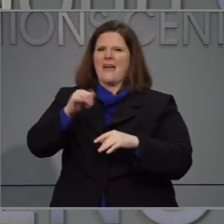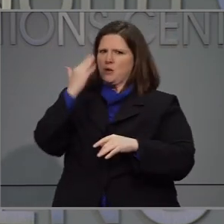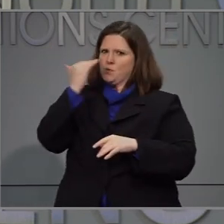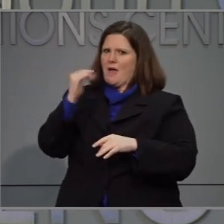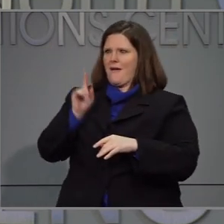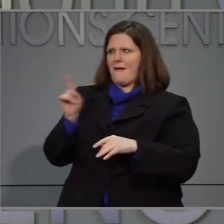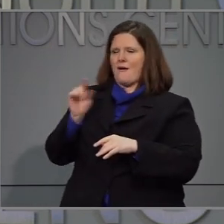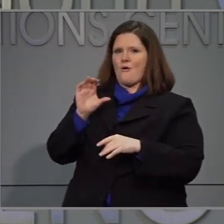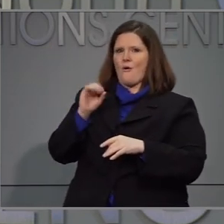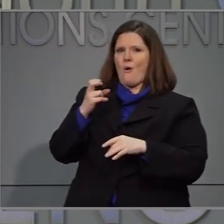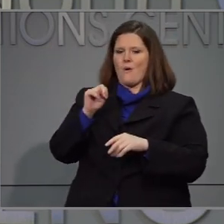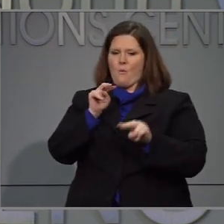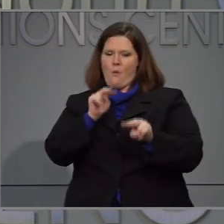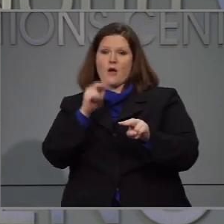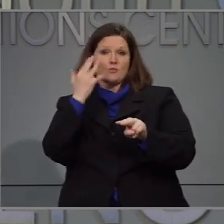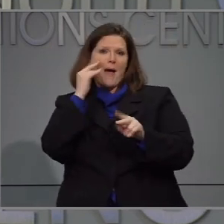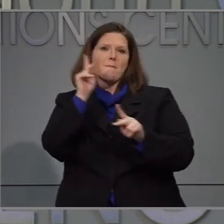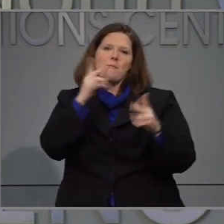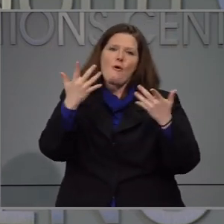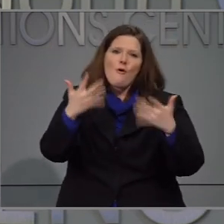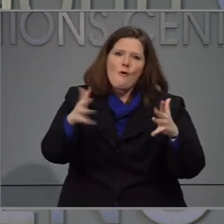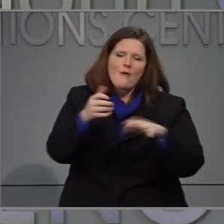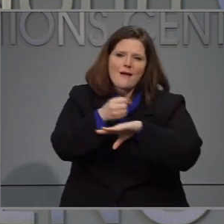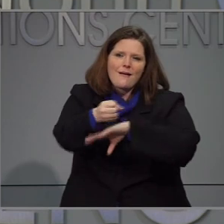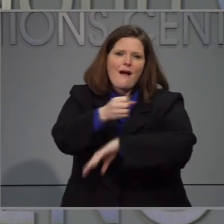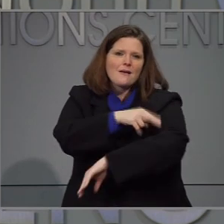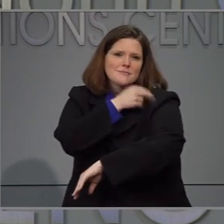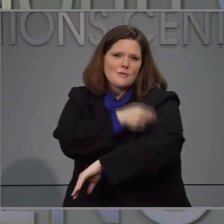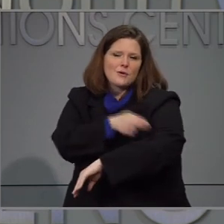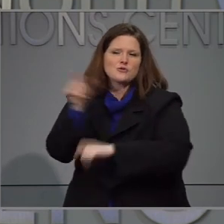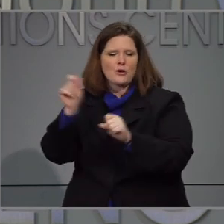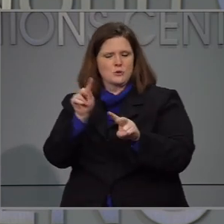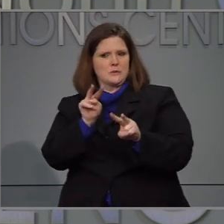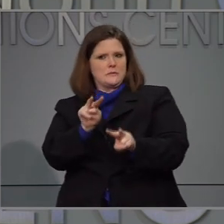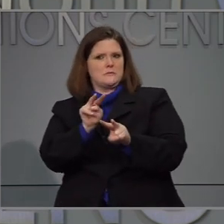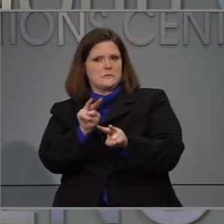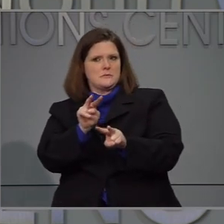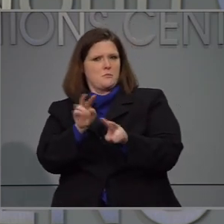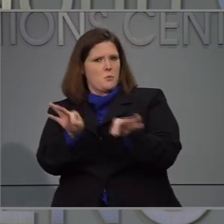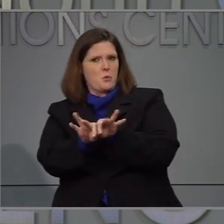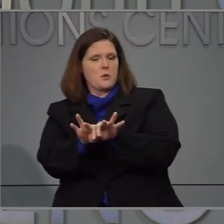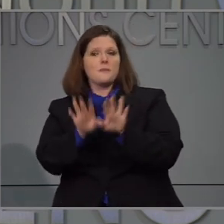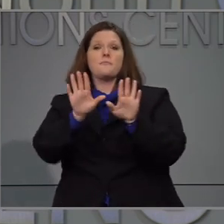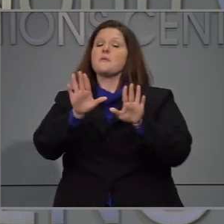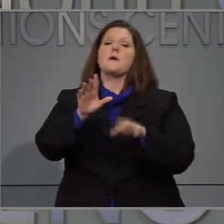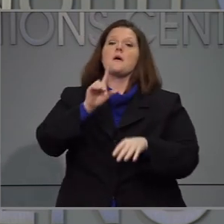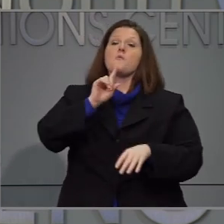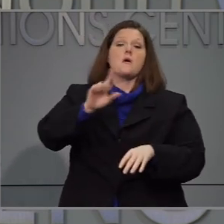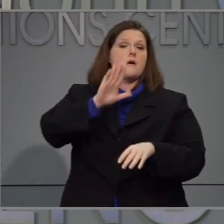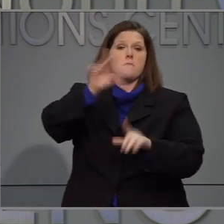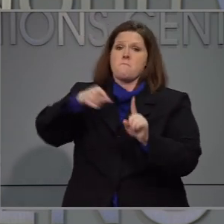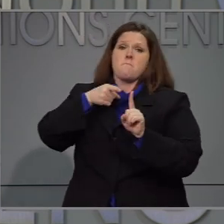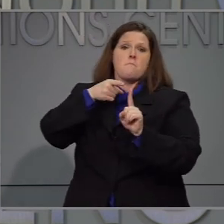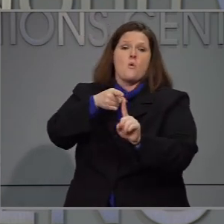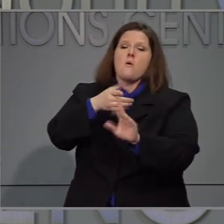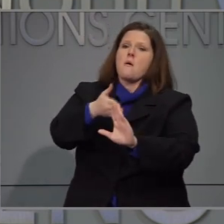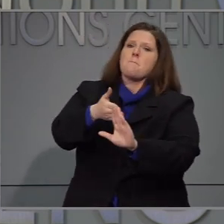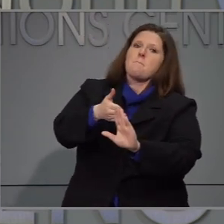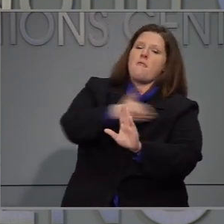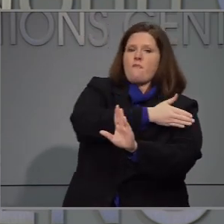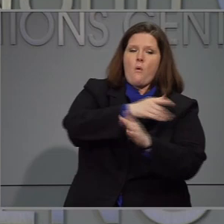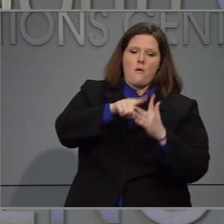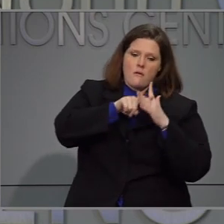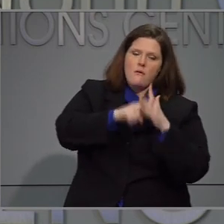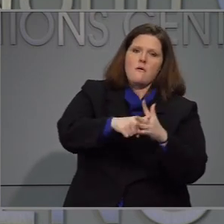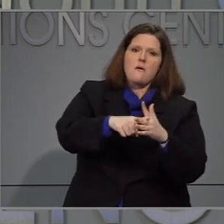to look at all of these indicators as a whole before we move into phase one, and I think that we are